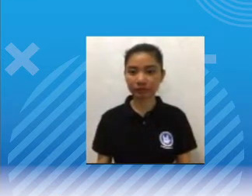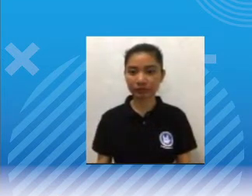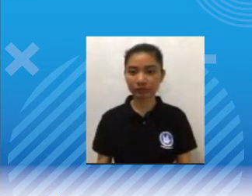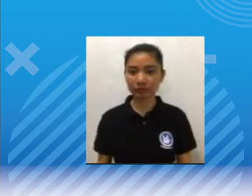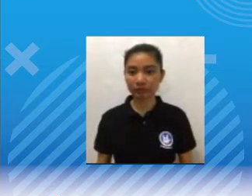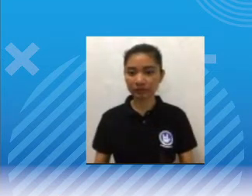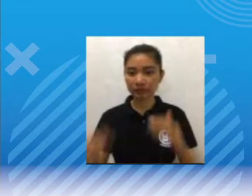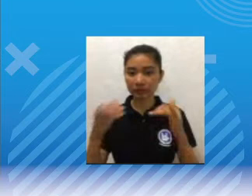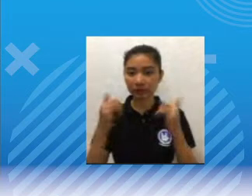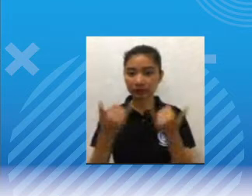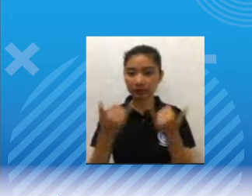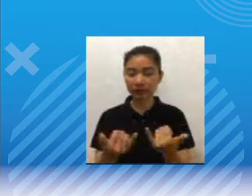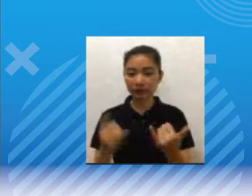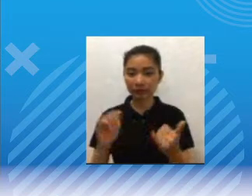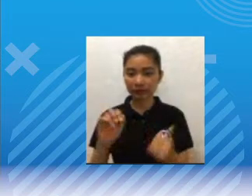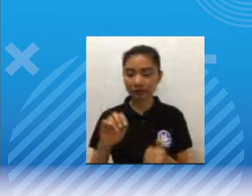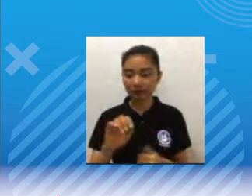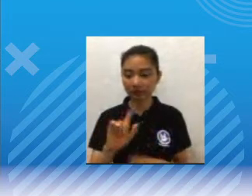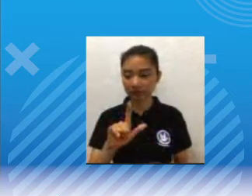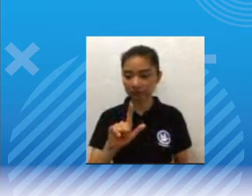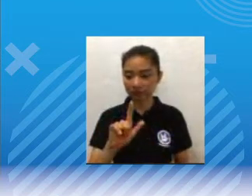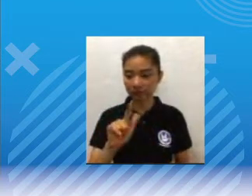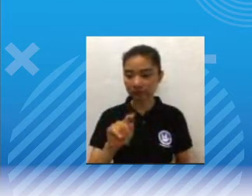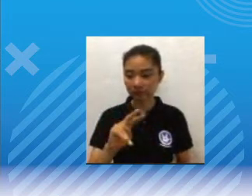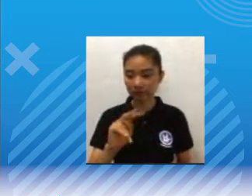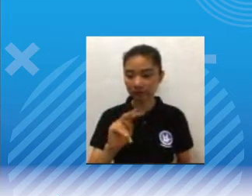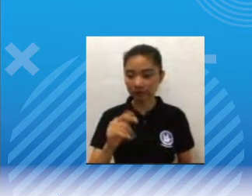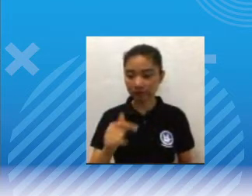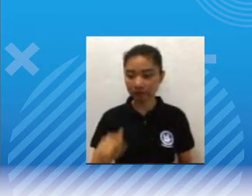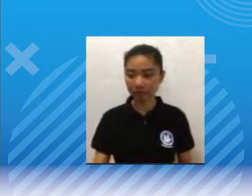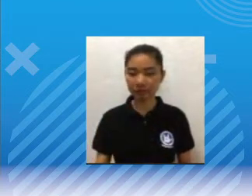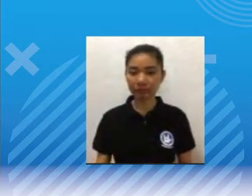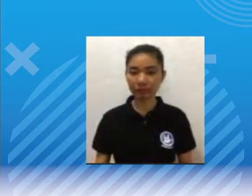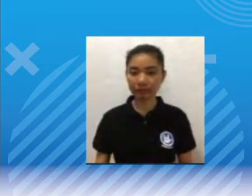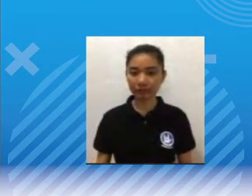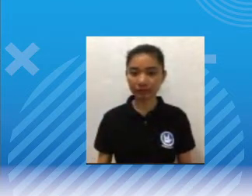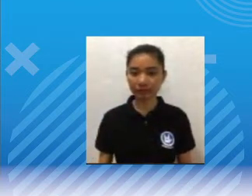school leaders into three. No, number one is the teachers'